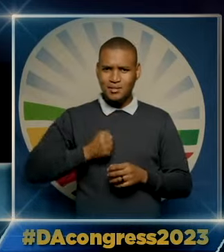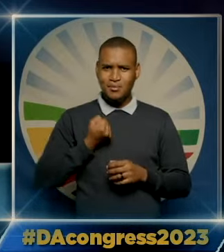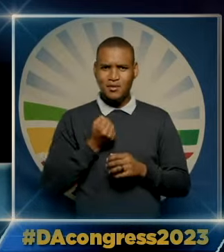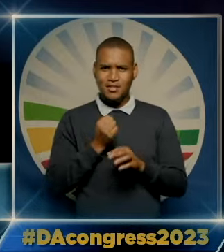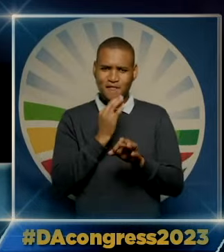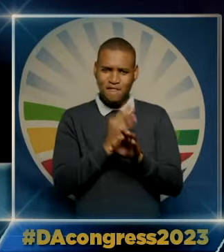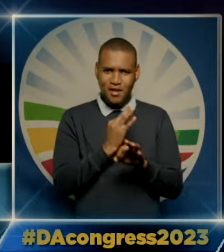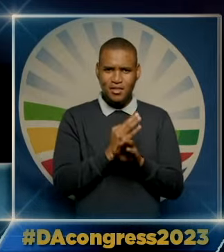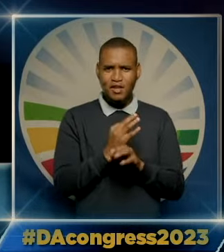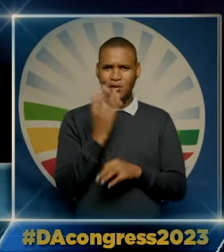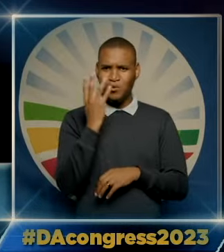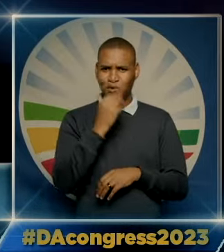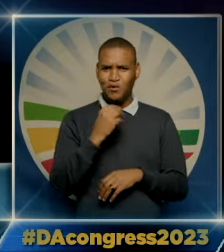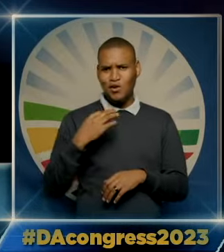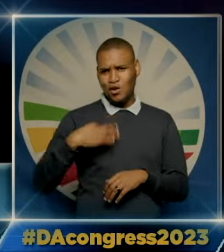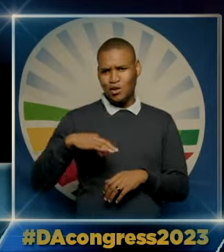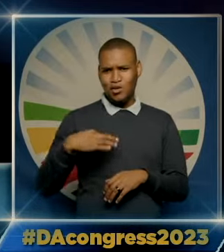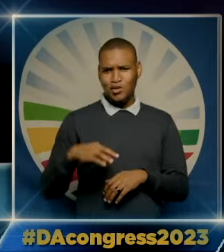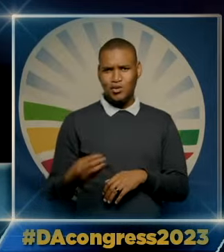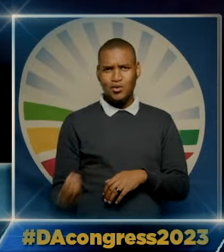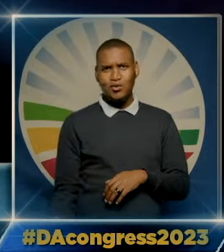beautiful little girl.